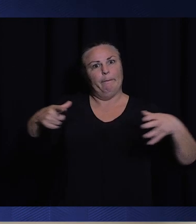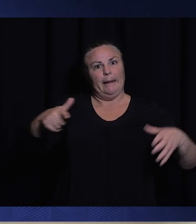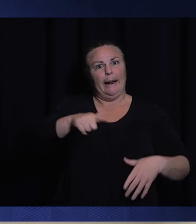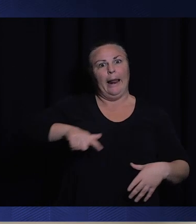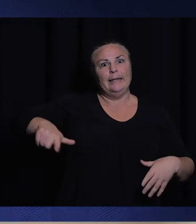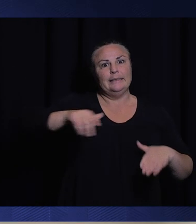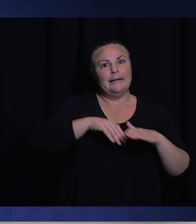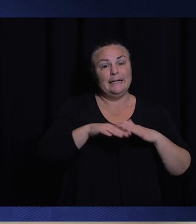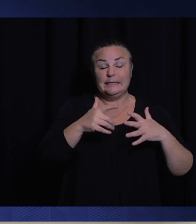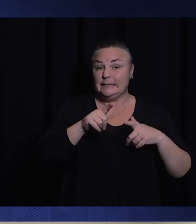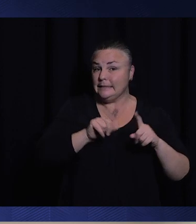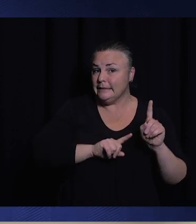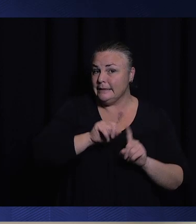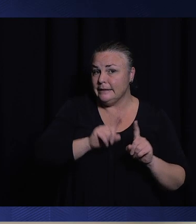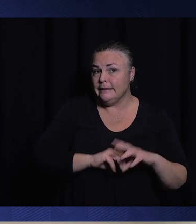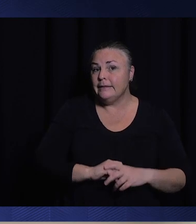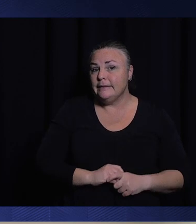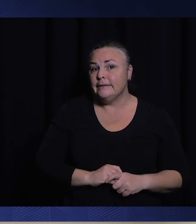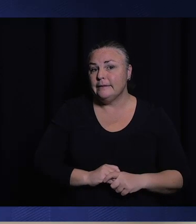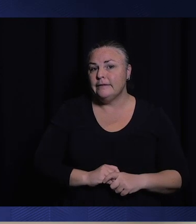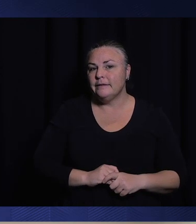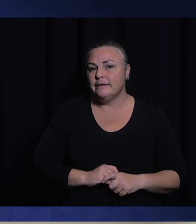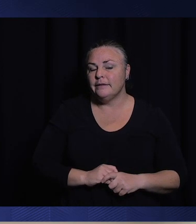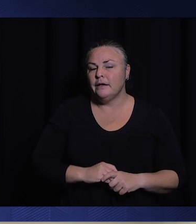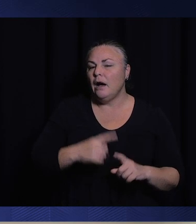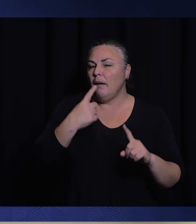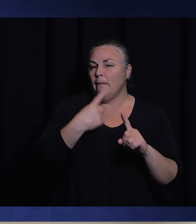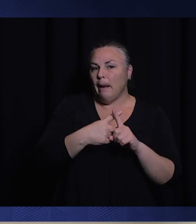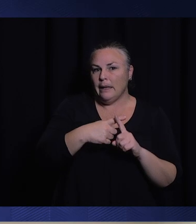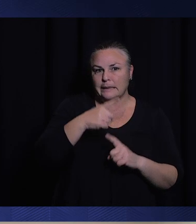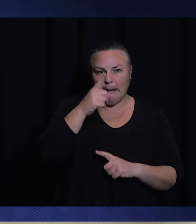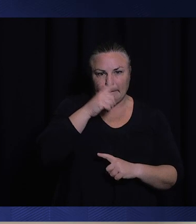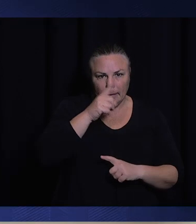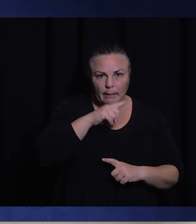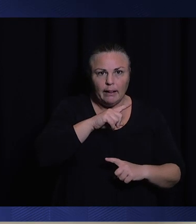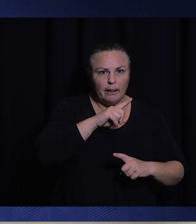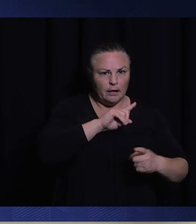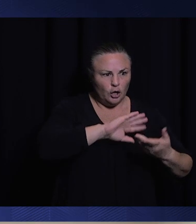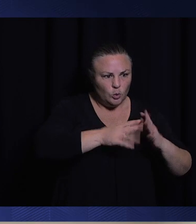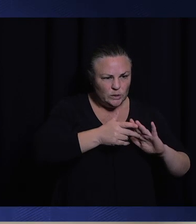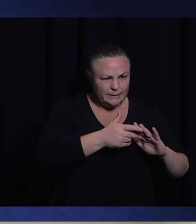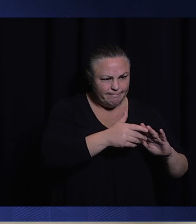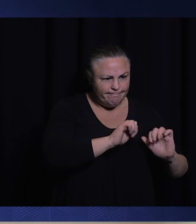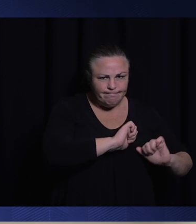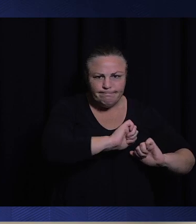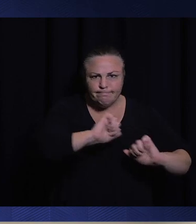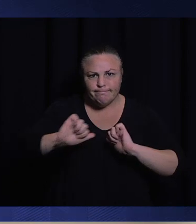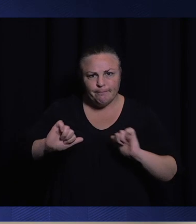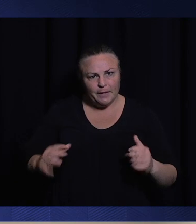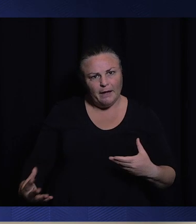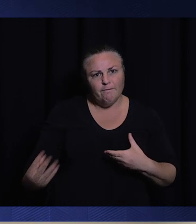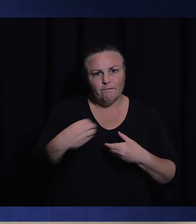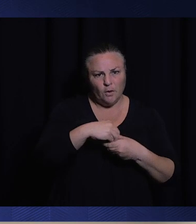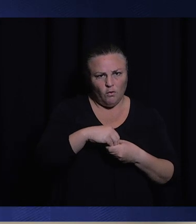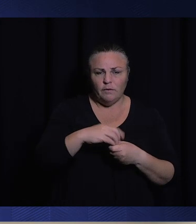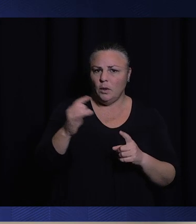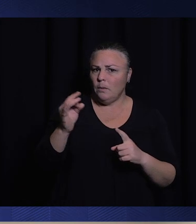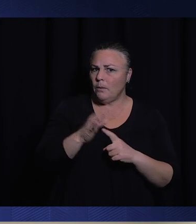communities against floods through the combination of grey infrastructure and nature-based